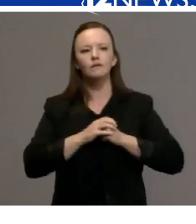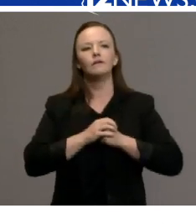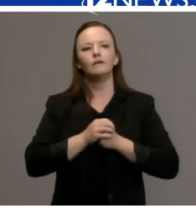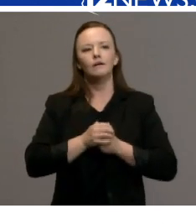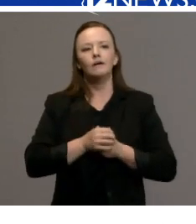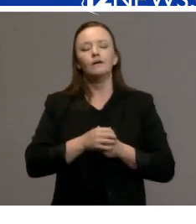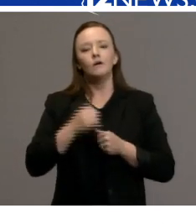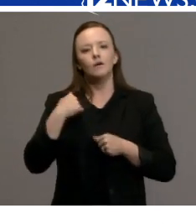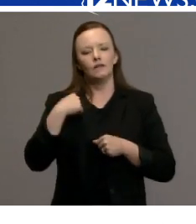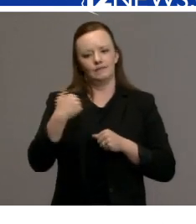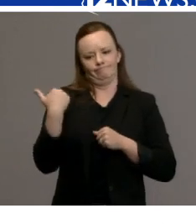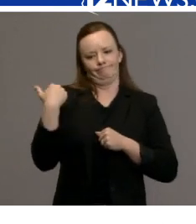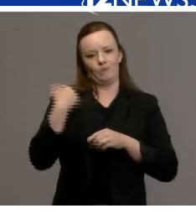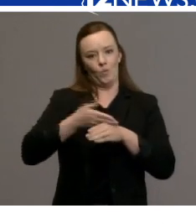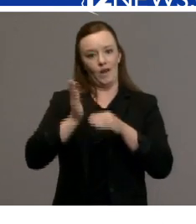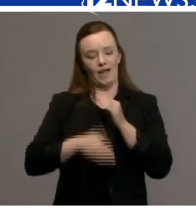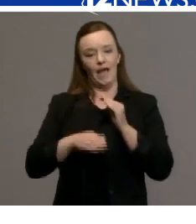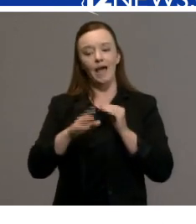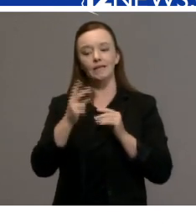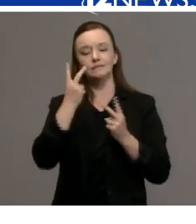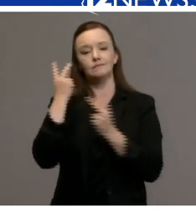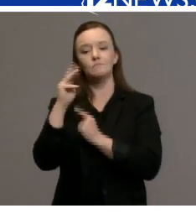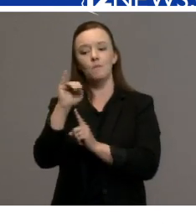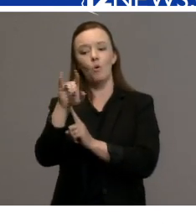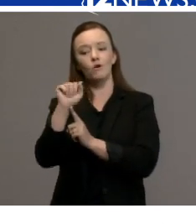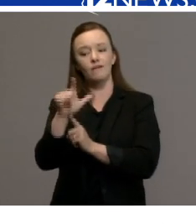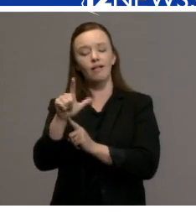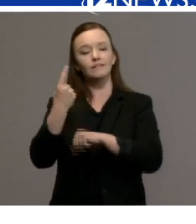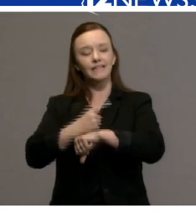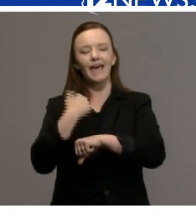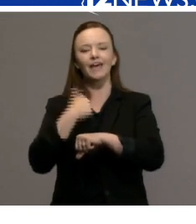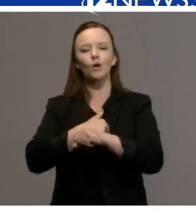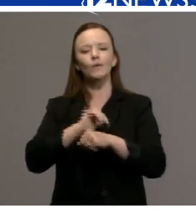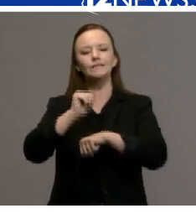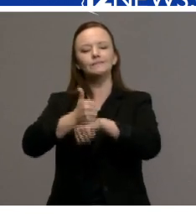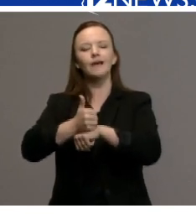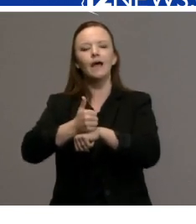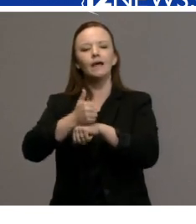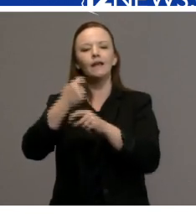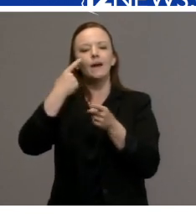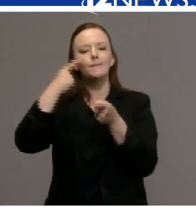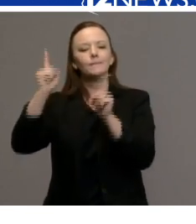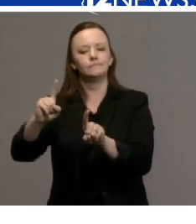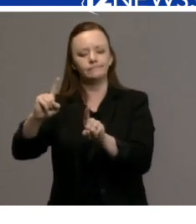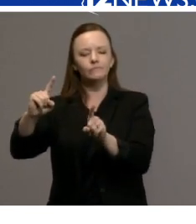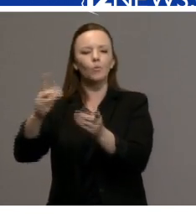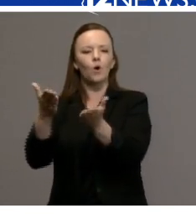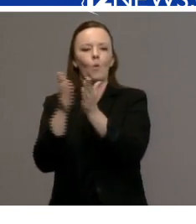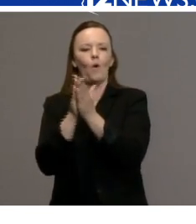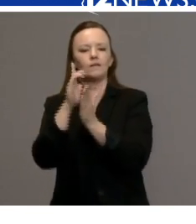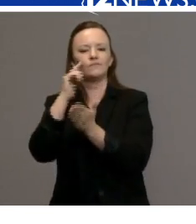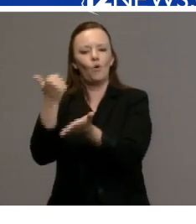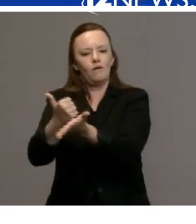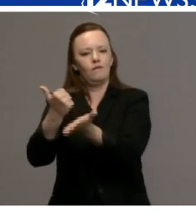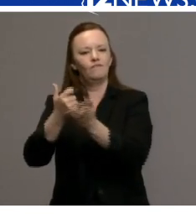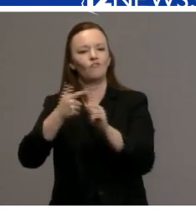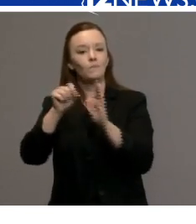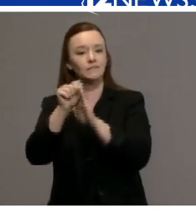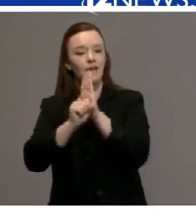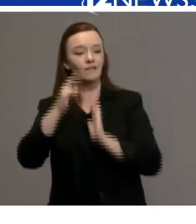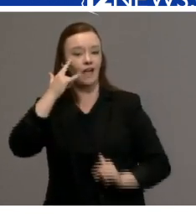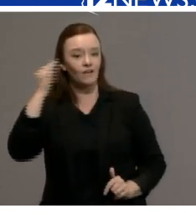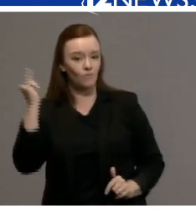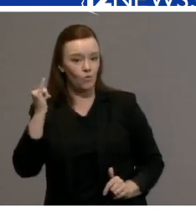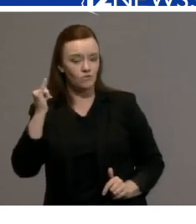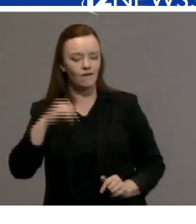were able to put a mutual aid request in with the state of California in coordination with Dr. Chris' staff. She has 5 folks that they've put